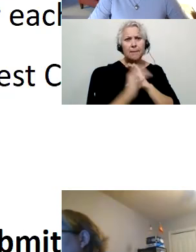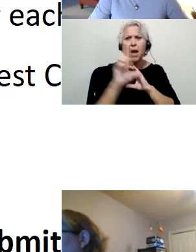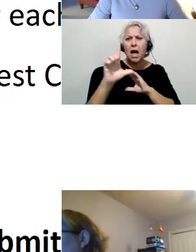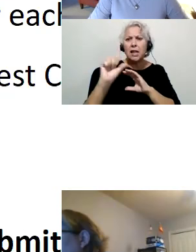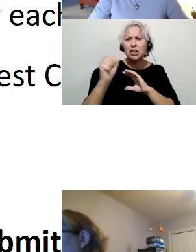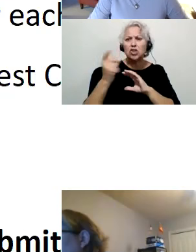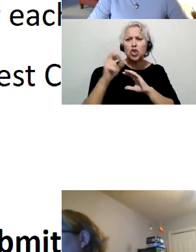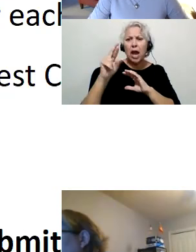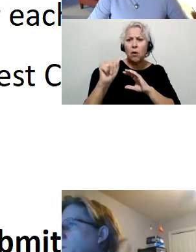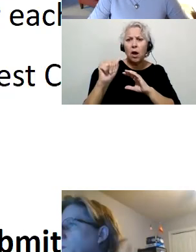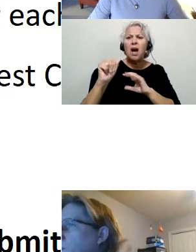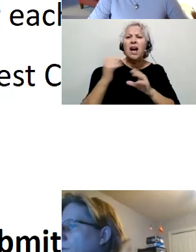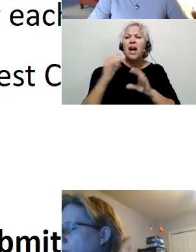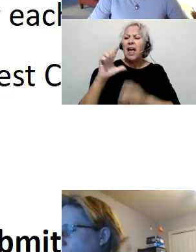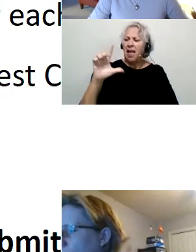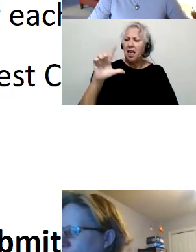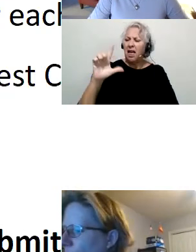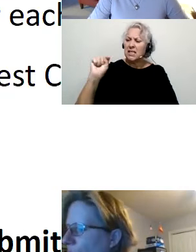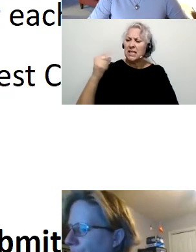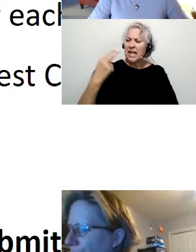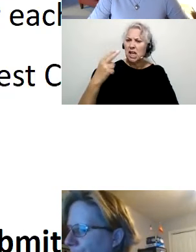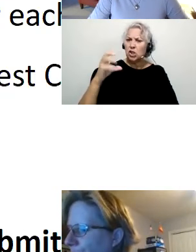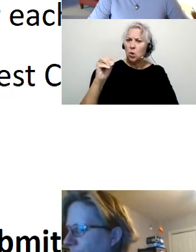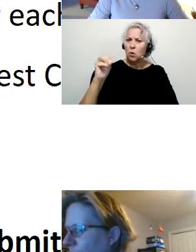and her email address is